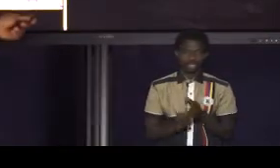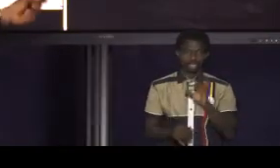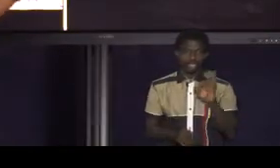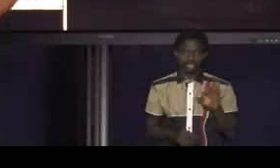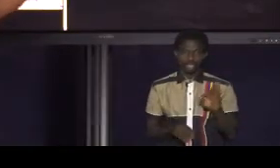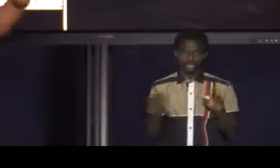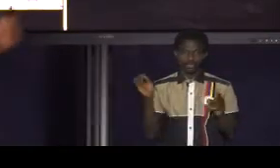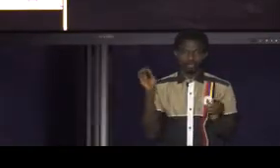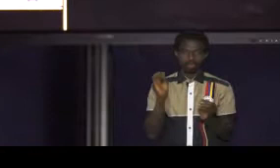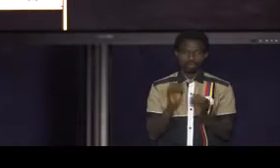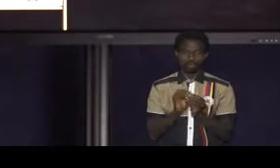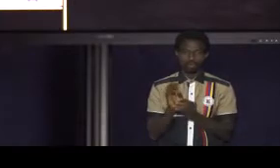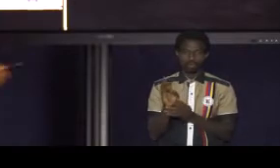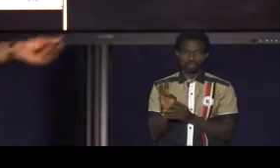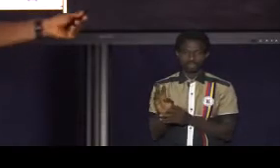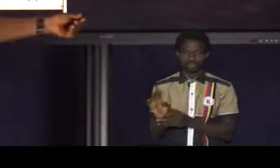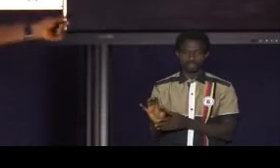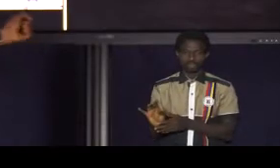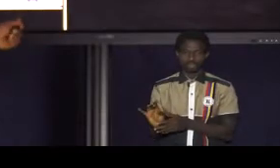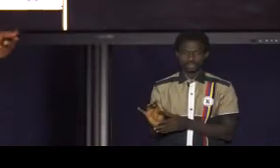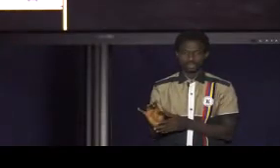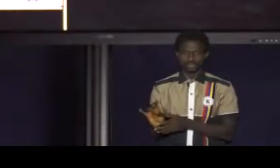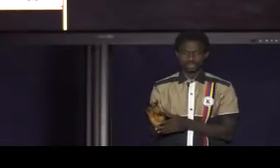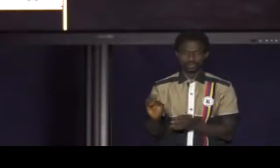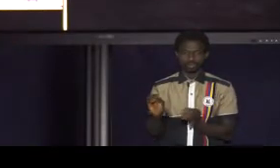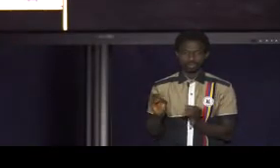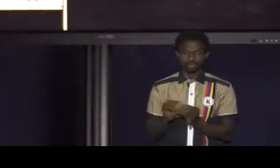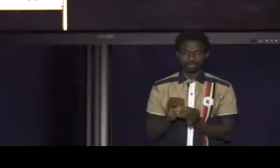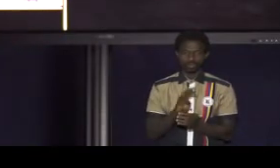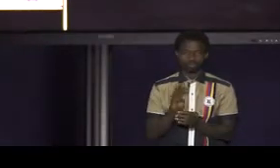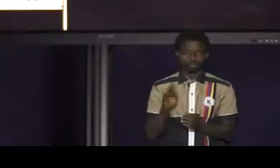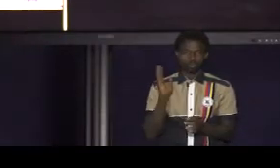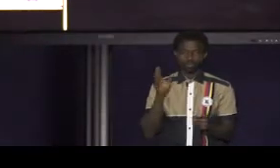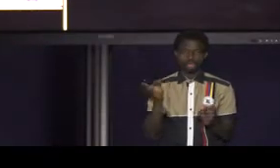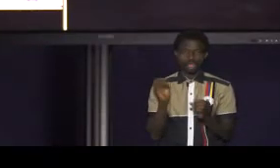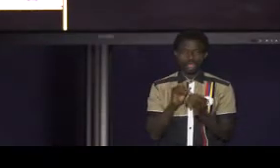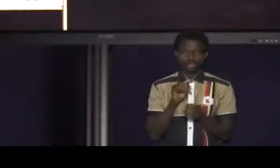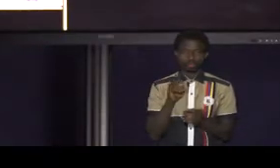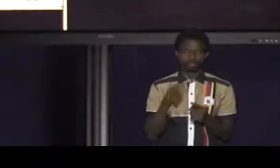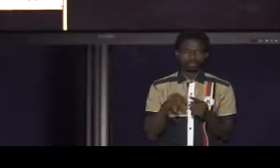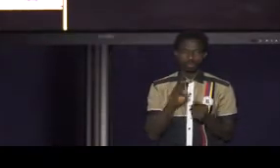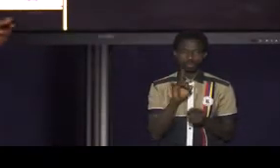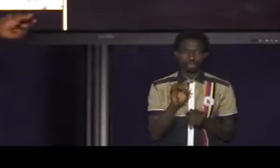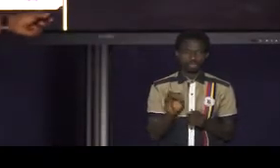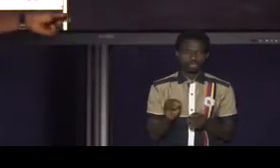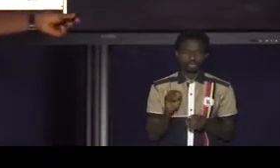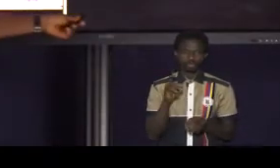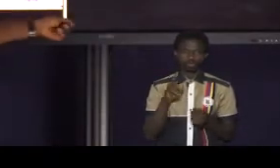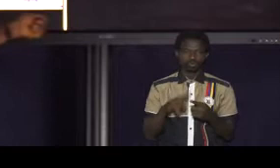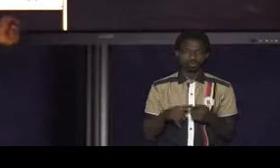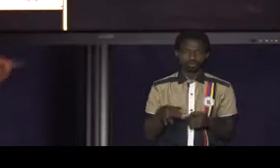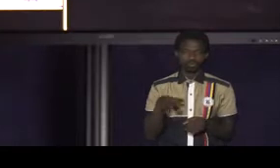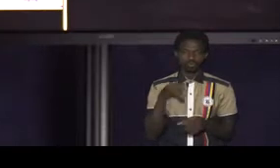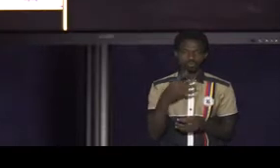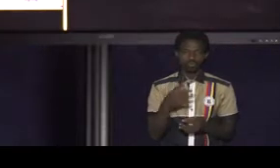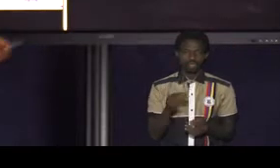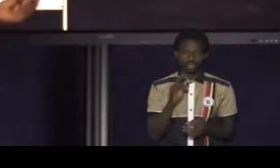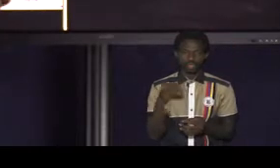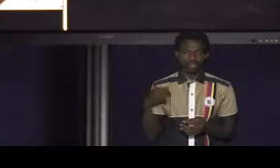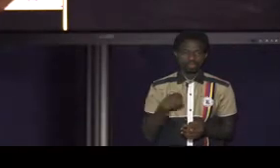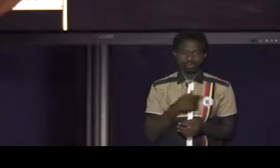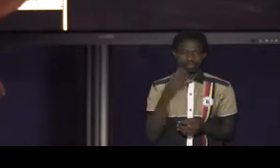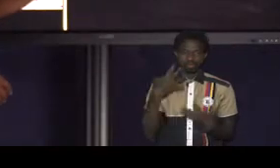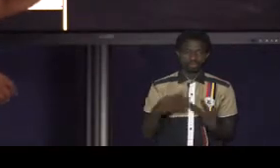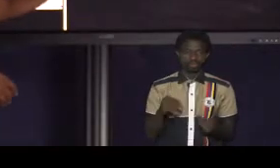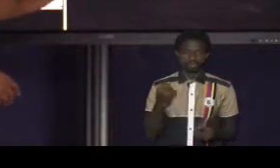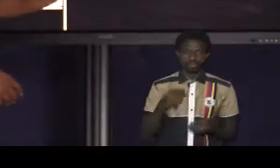plus 44, will add up to 180. So the plan is simply to solve the equation so that we can find f. And so solving the equation,